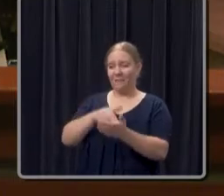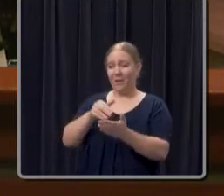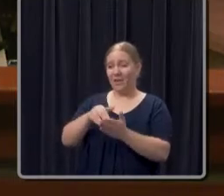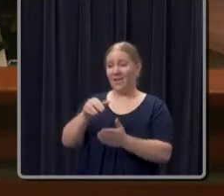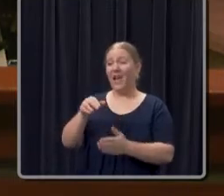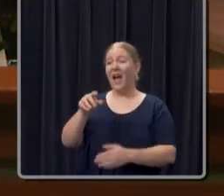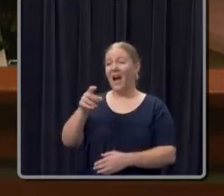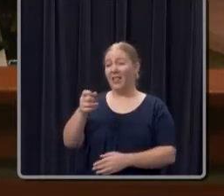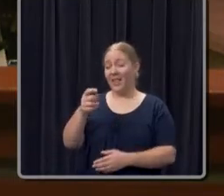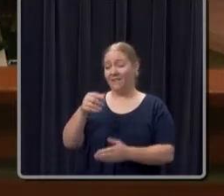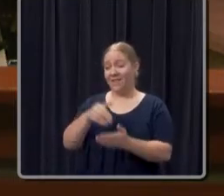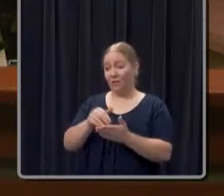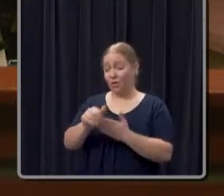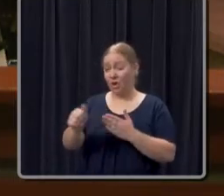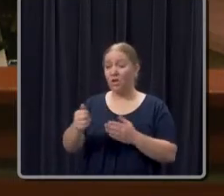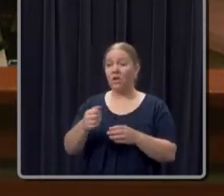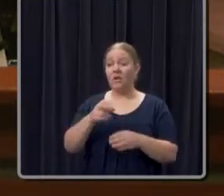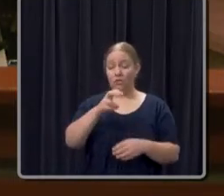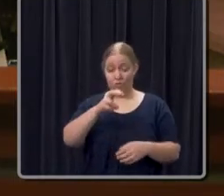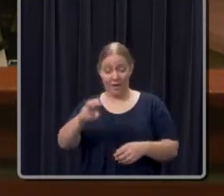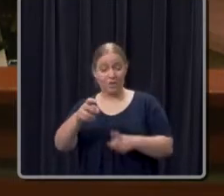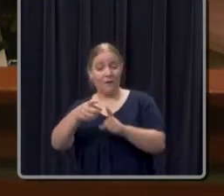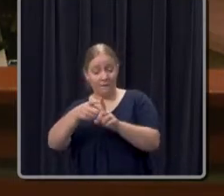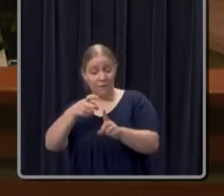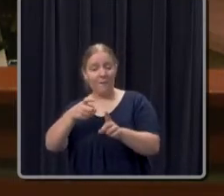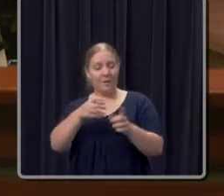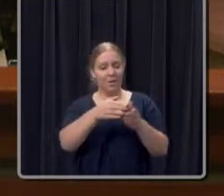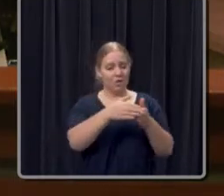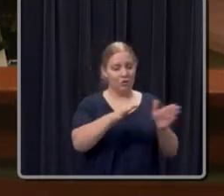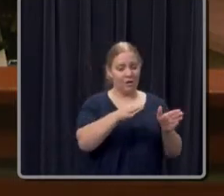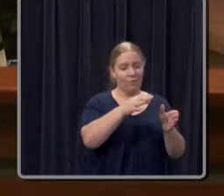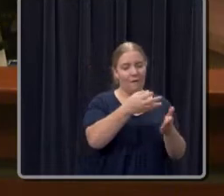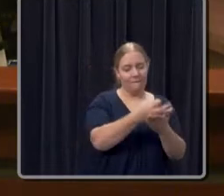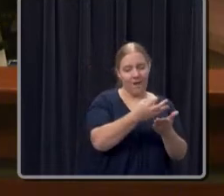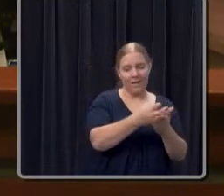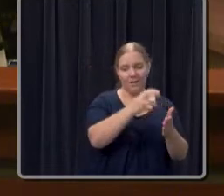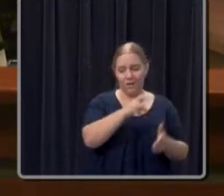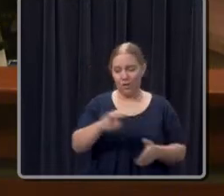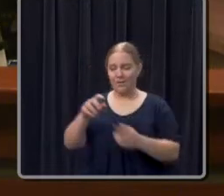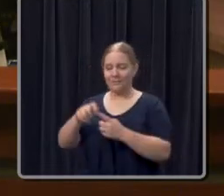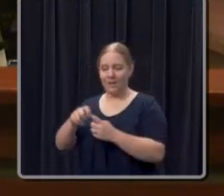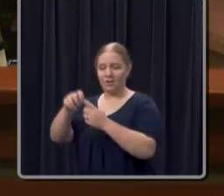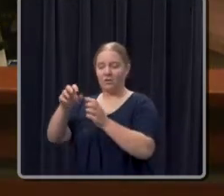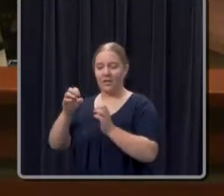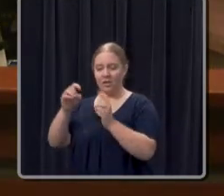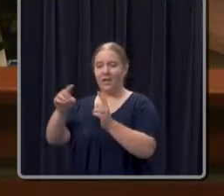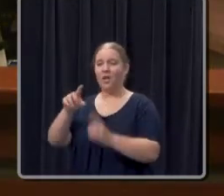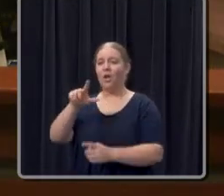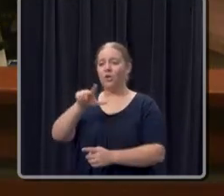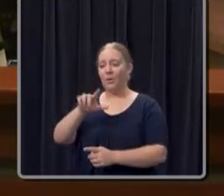$69,711,000. Our transfer last year from general fund to special education was